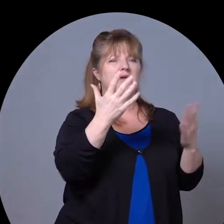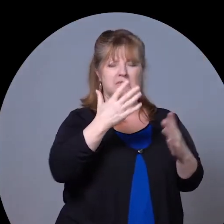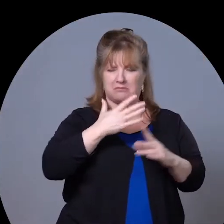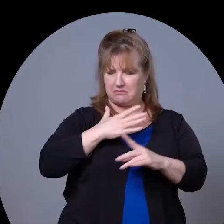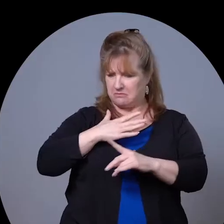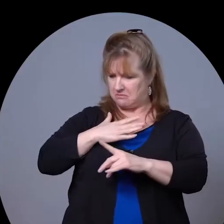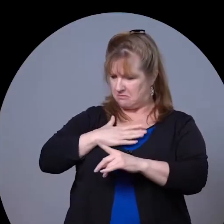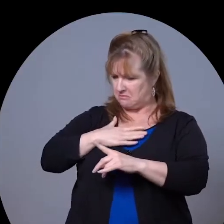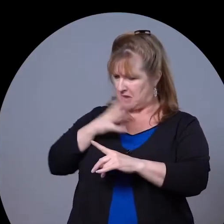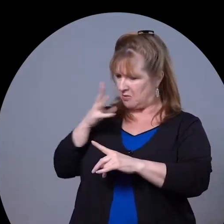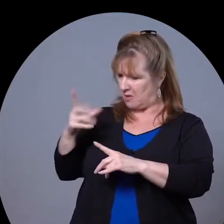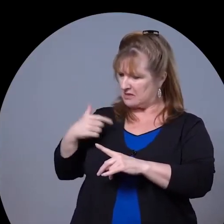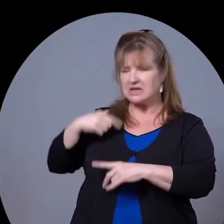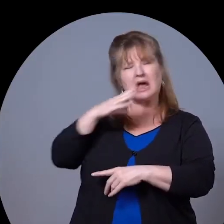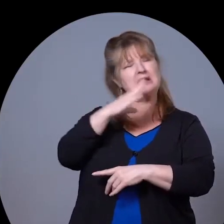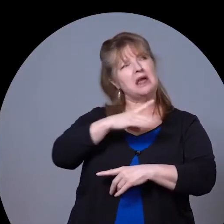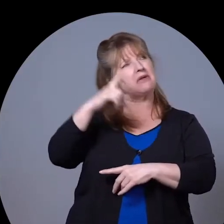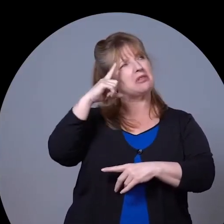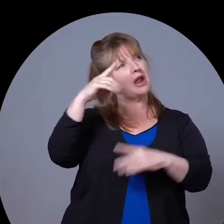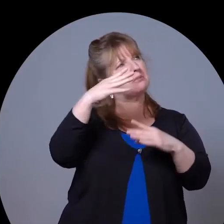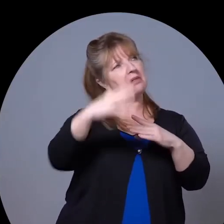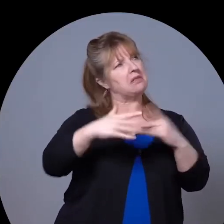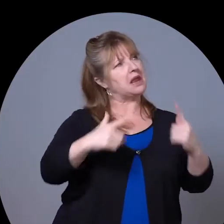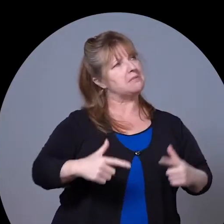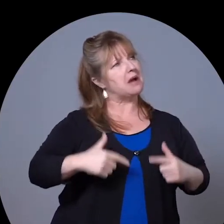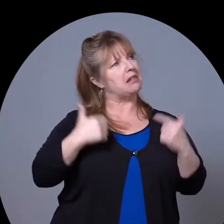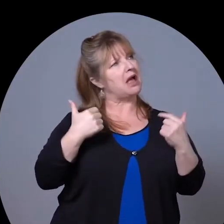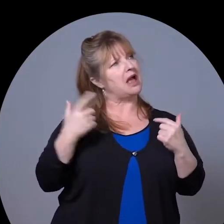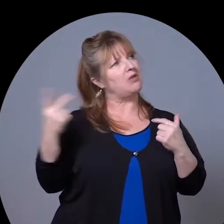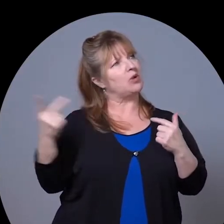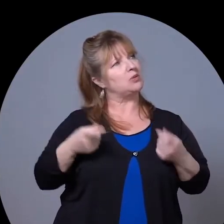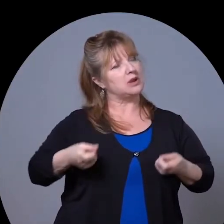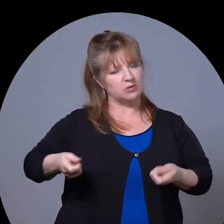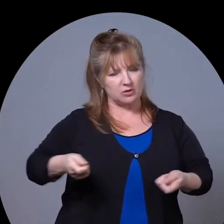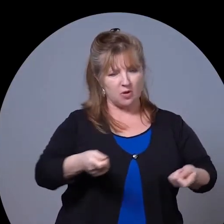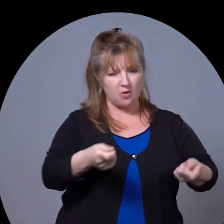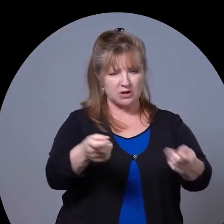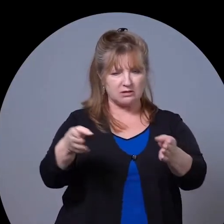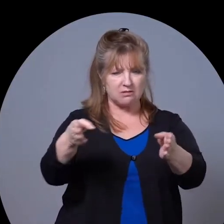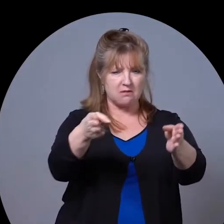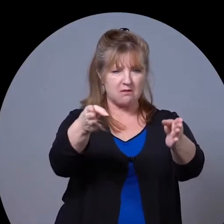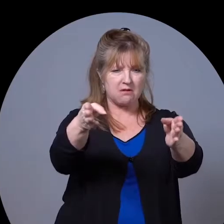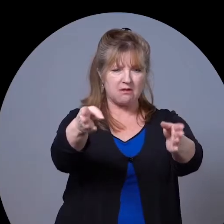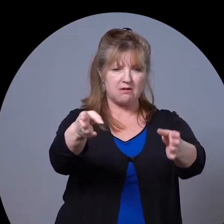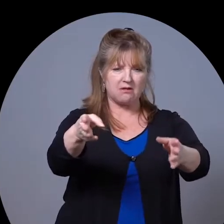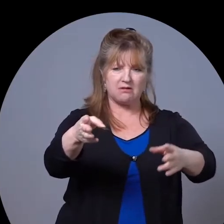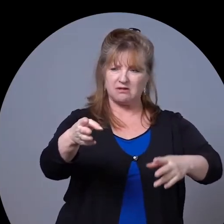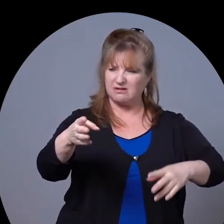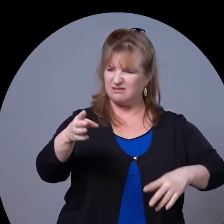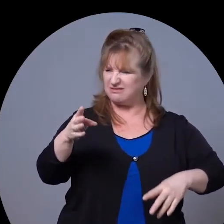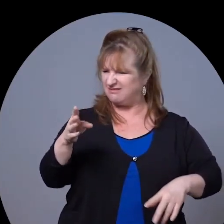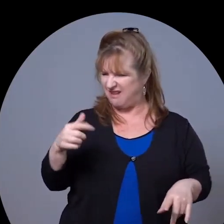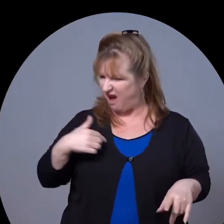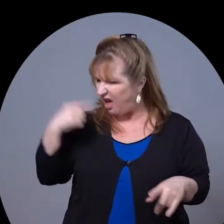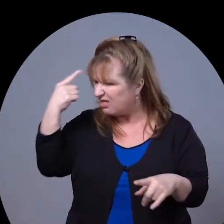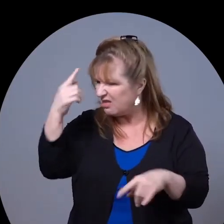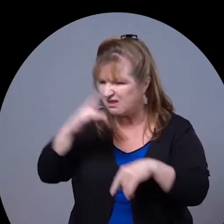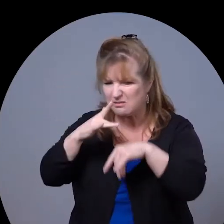like, my grandmother said as I wheeled her down the corridor. I consider it